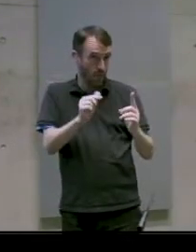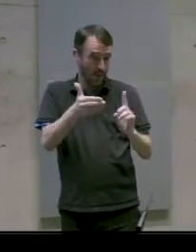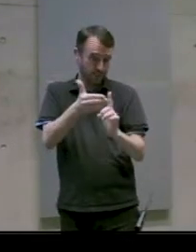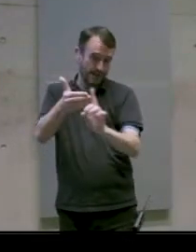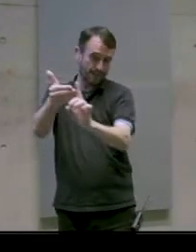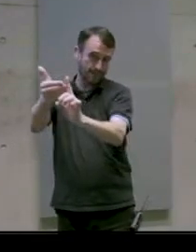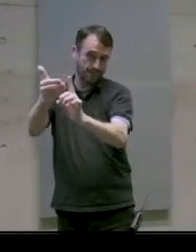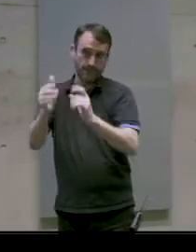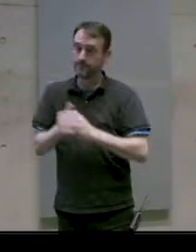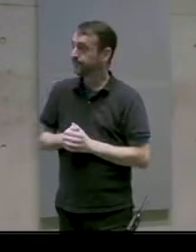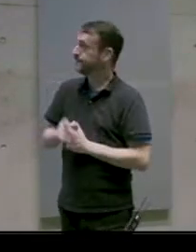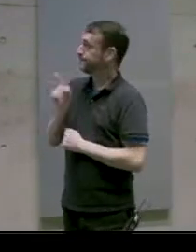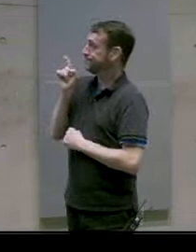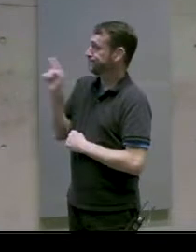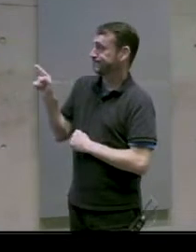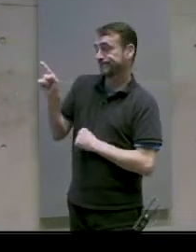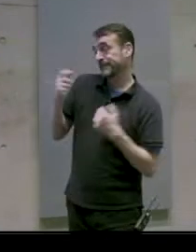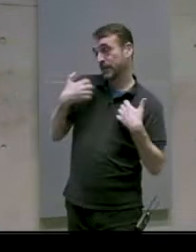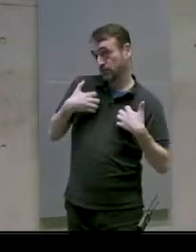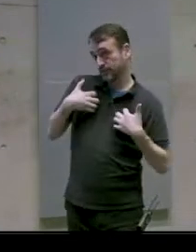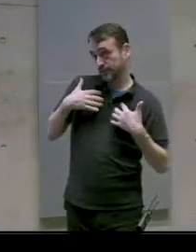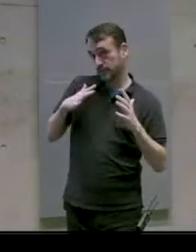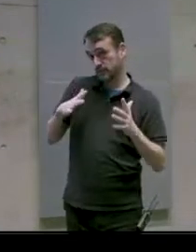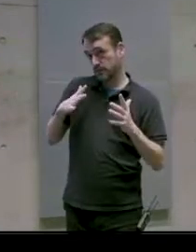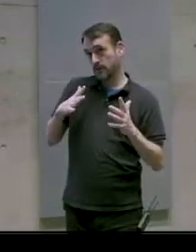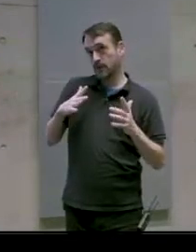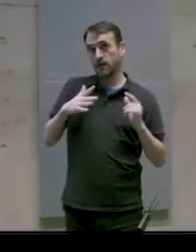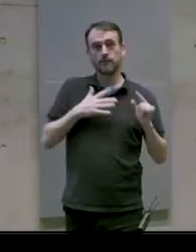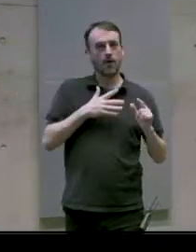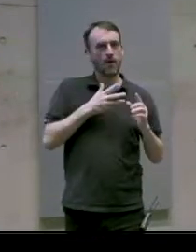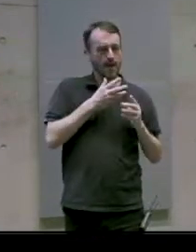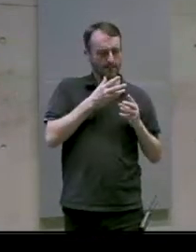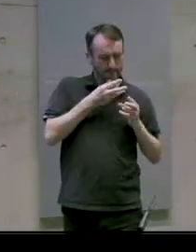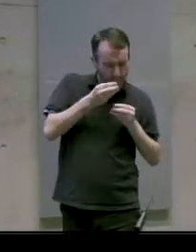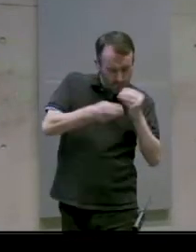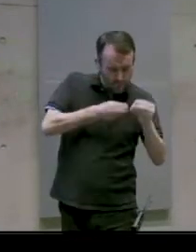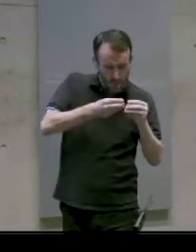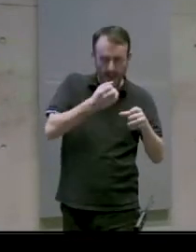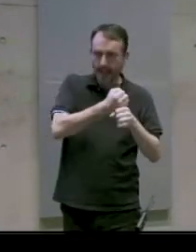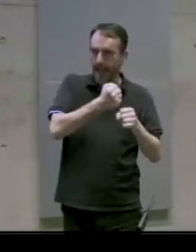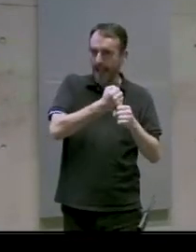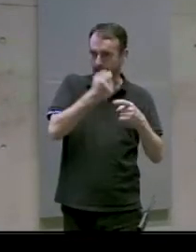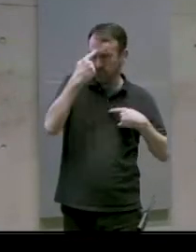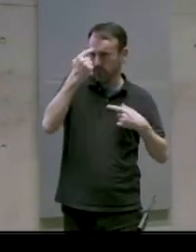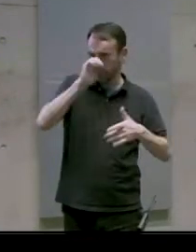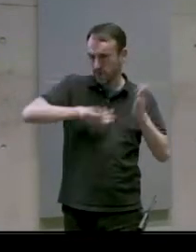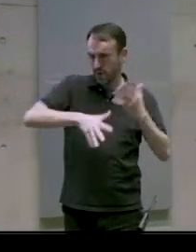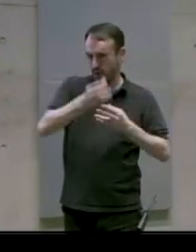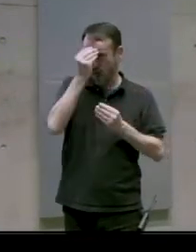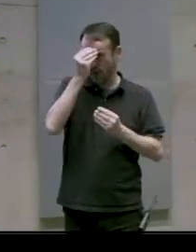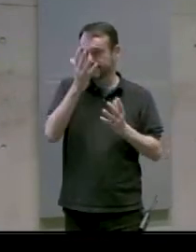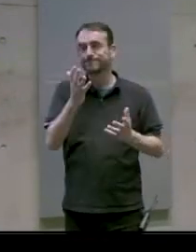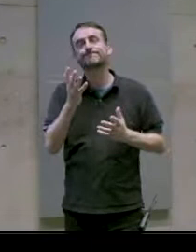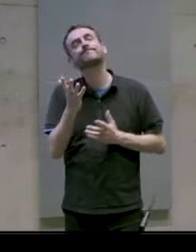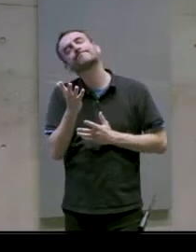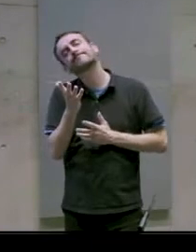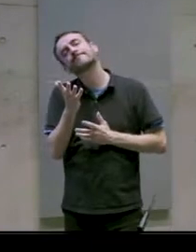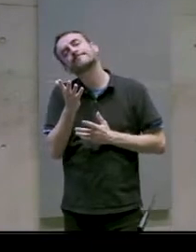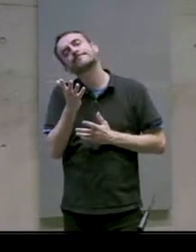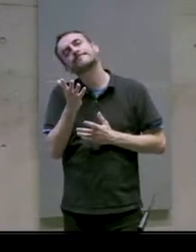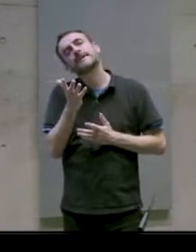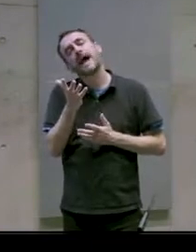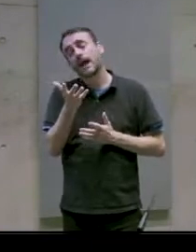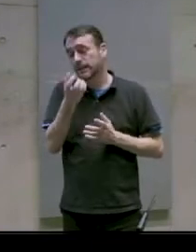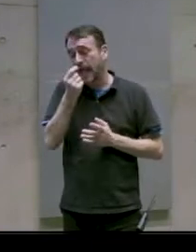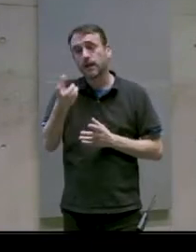And here's an interesting thing that we learned from our puzzle games throughout the years, is throw in as